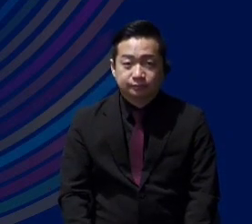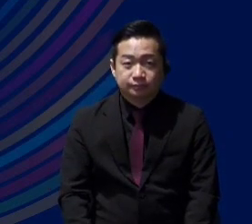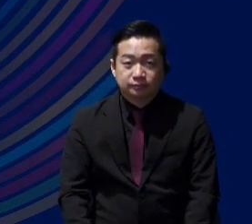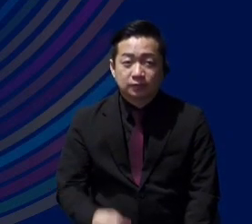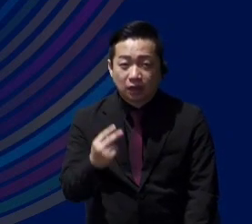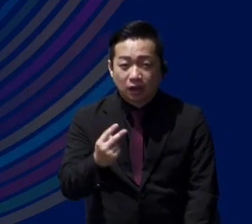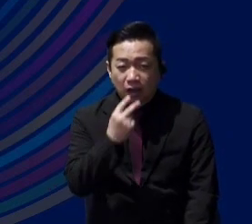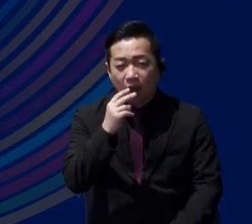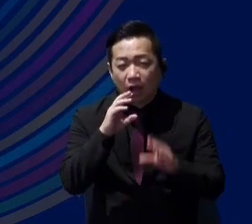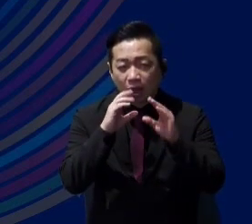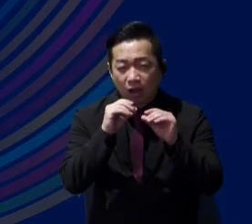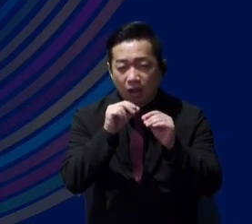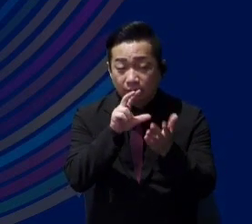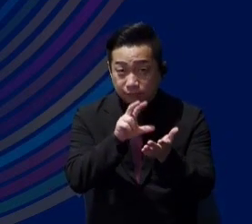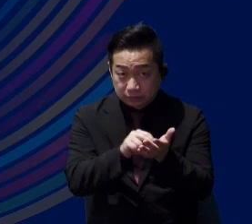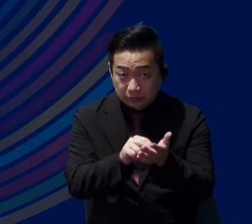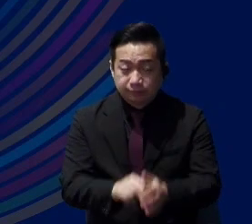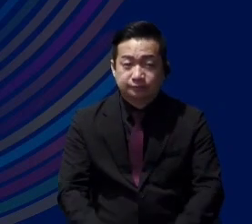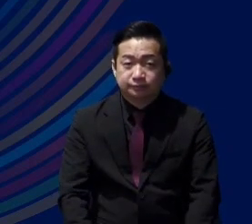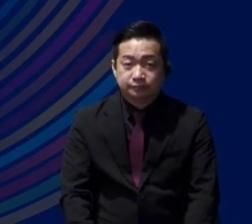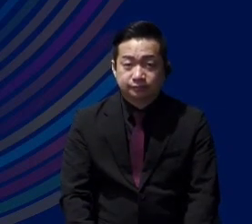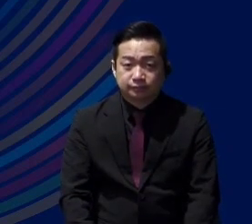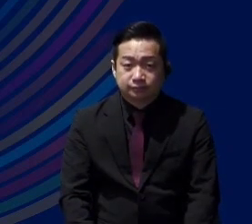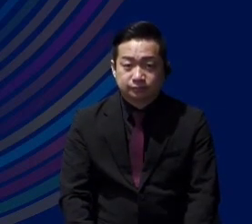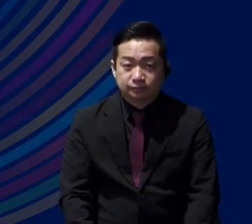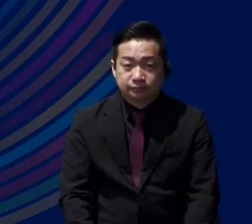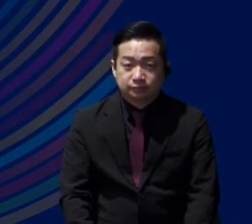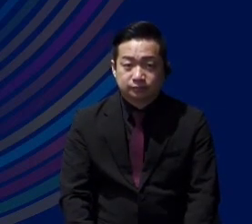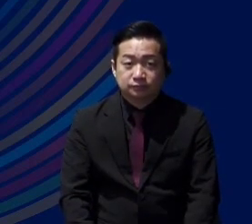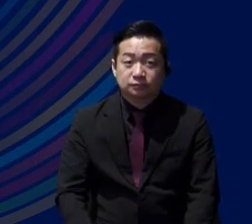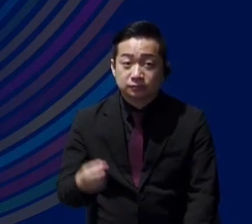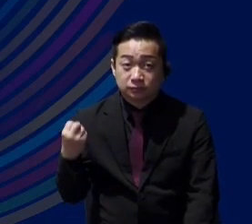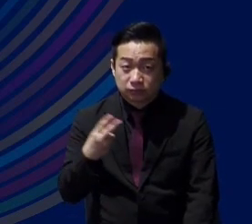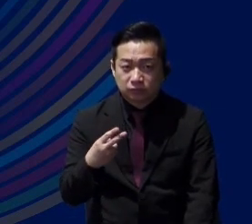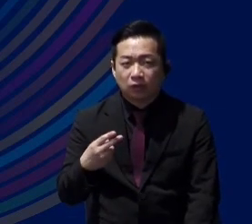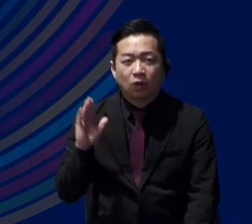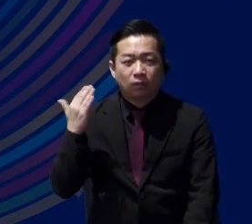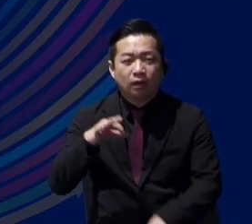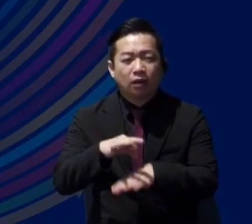body mass index, and other. But if